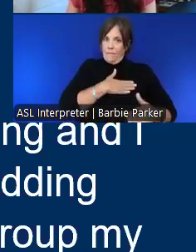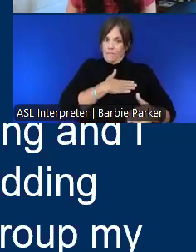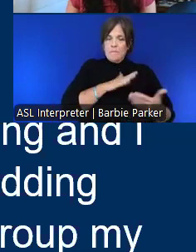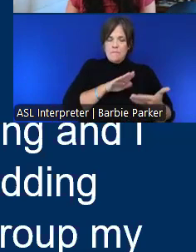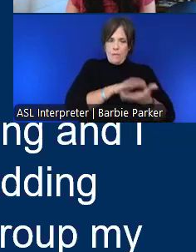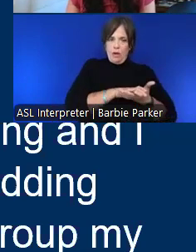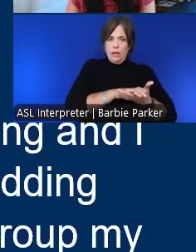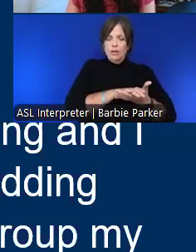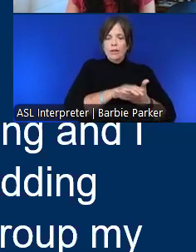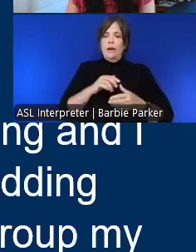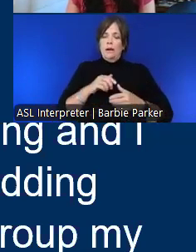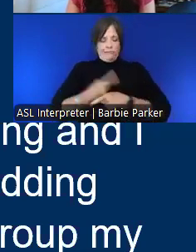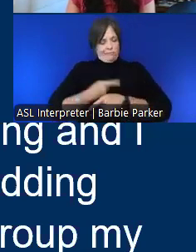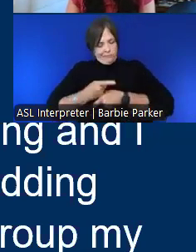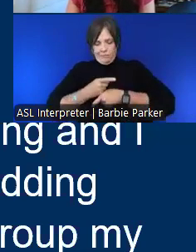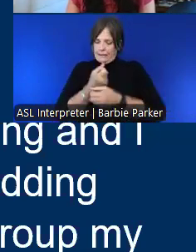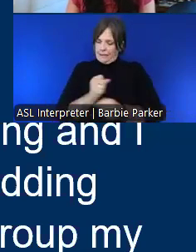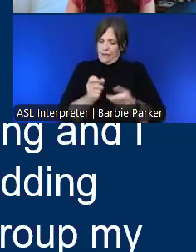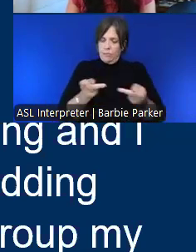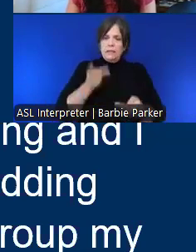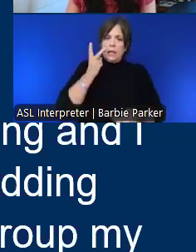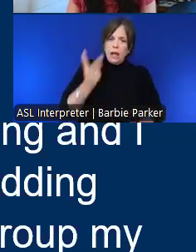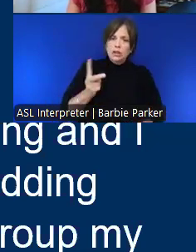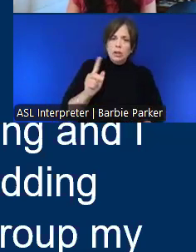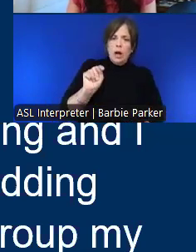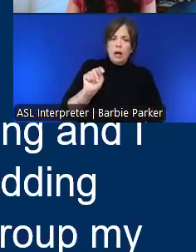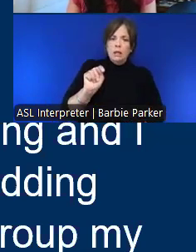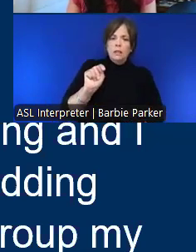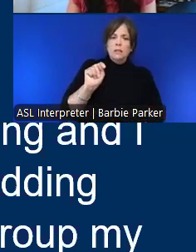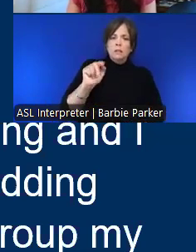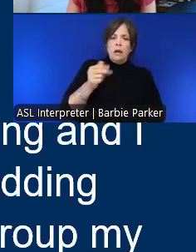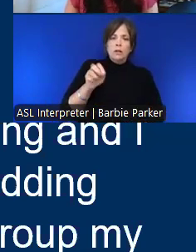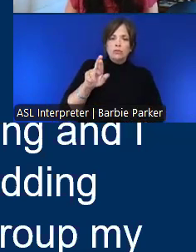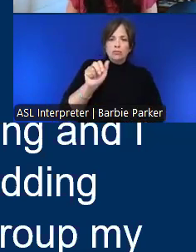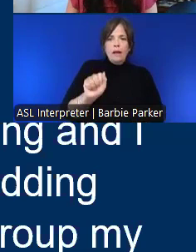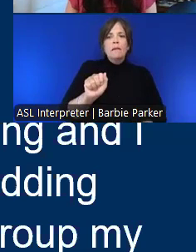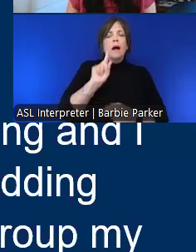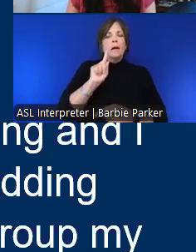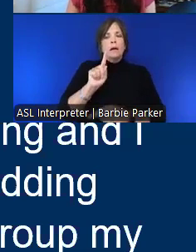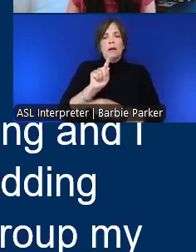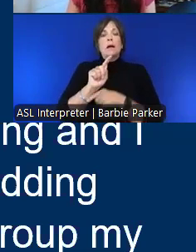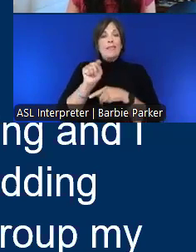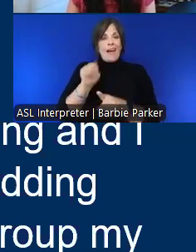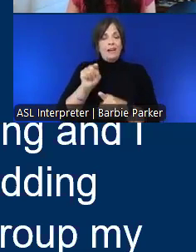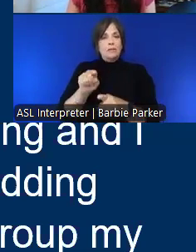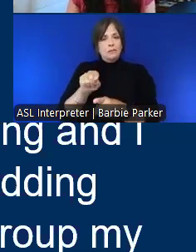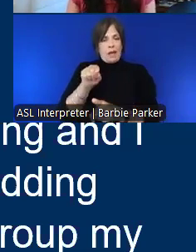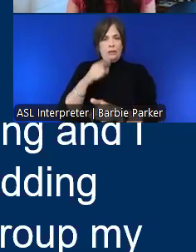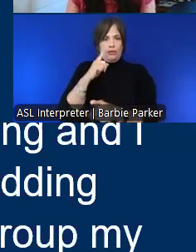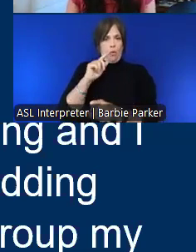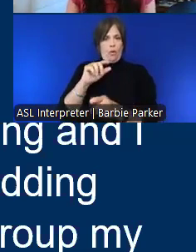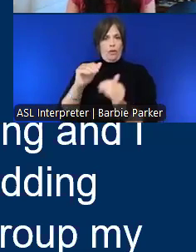actually I saw Tahre Justice Center where was asking for survivor stories. And I submitted my story there and started